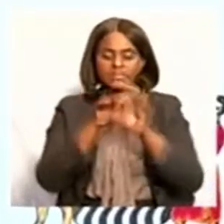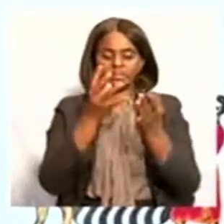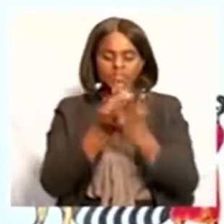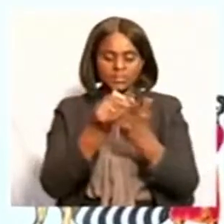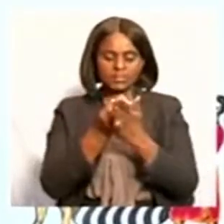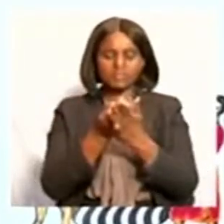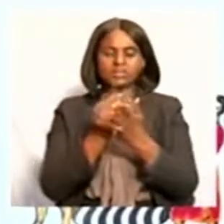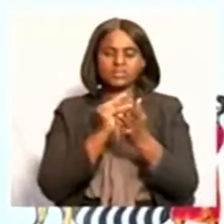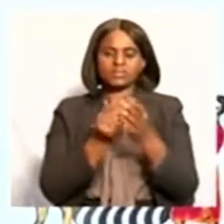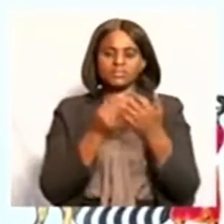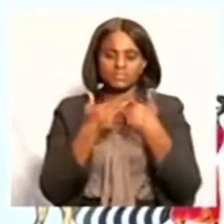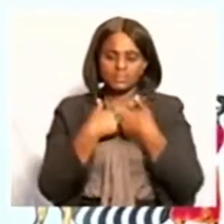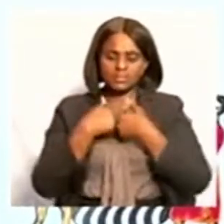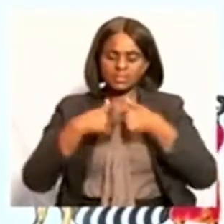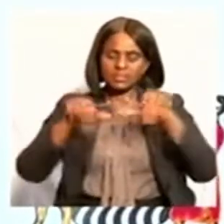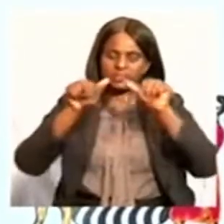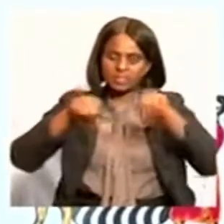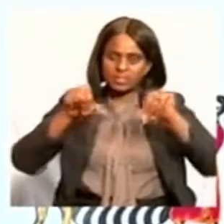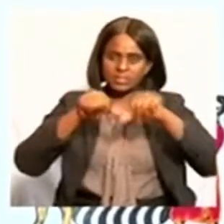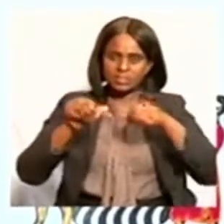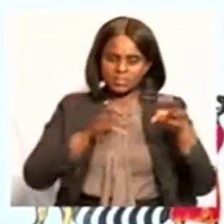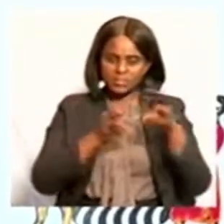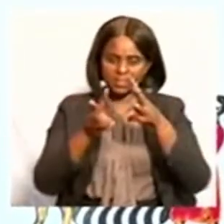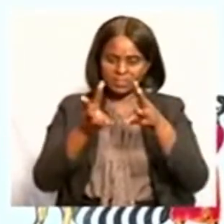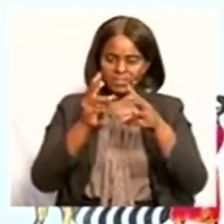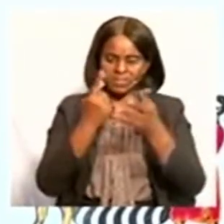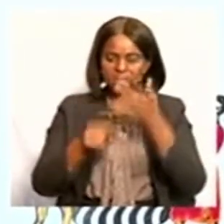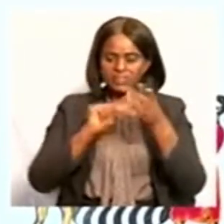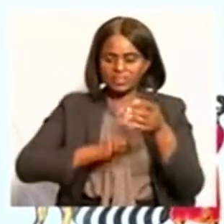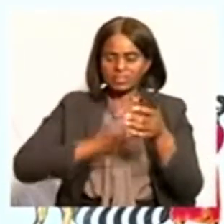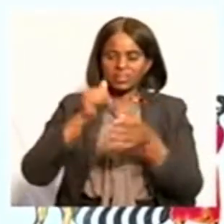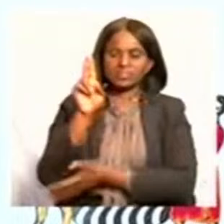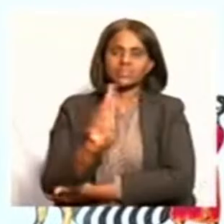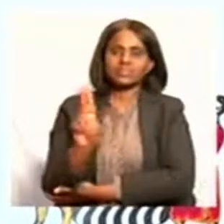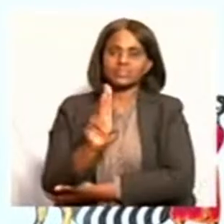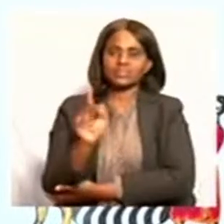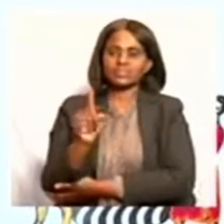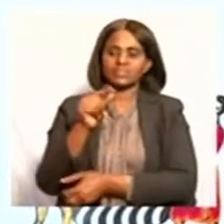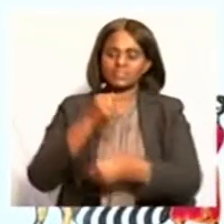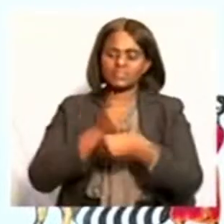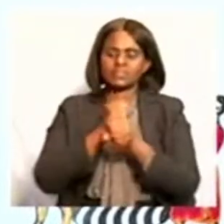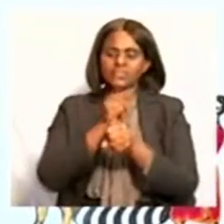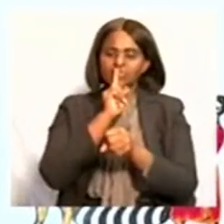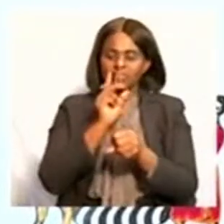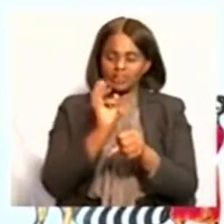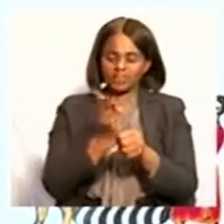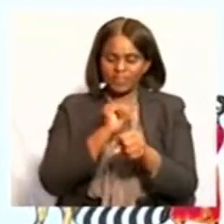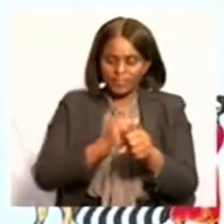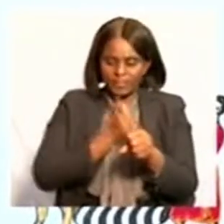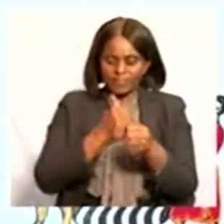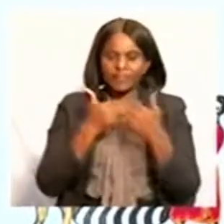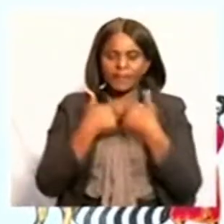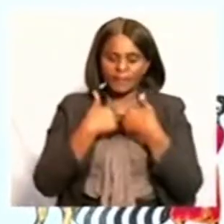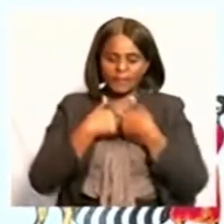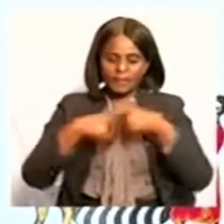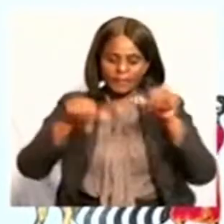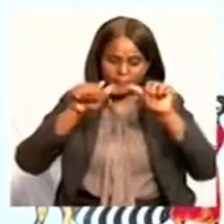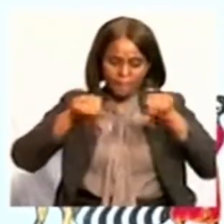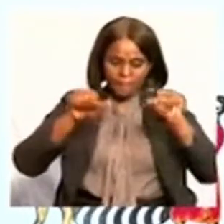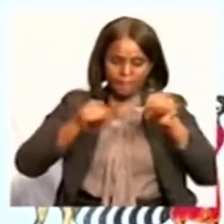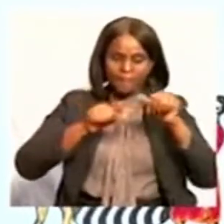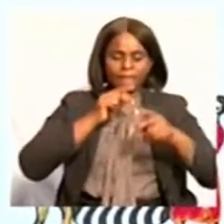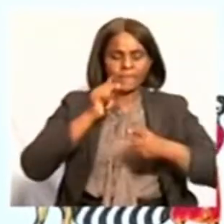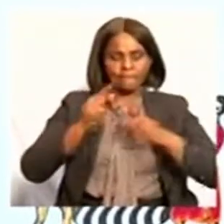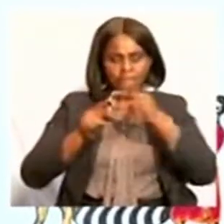have audit methodologies that we use to ensure that as we conduct the audit, the